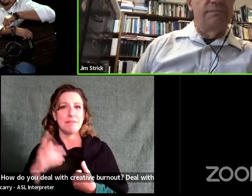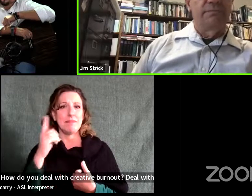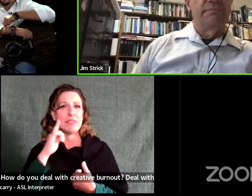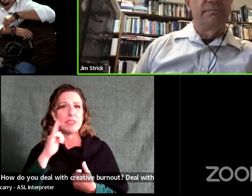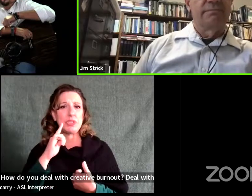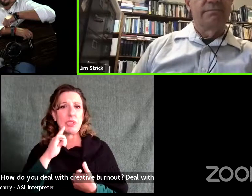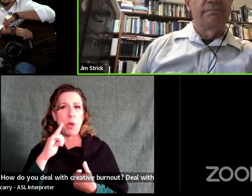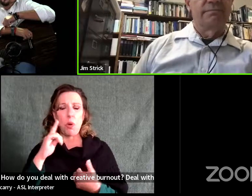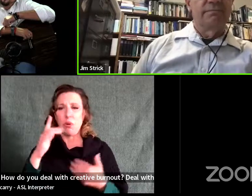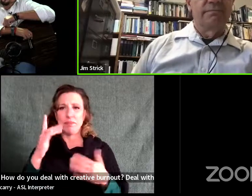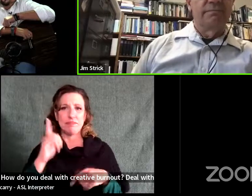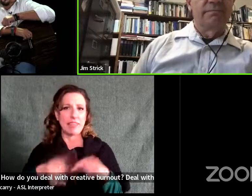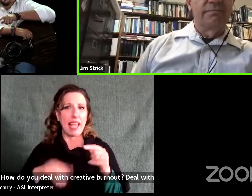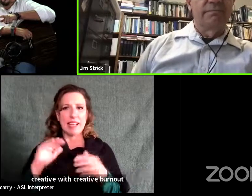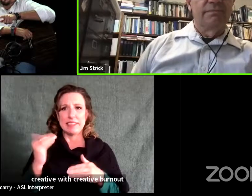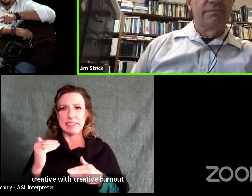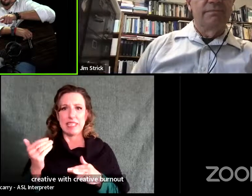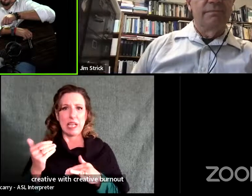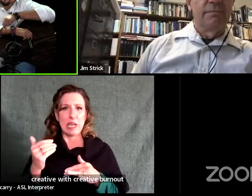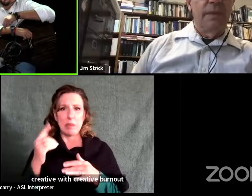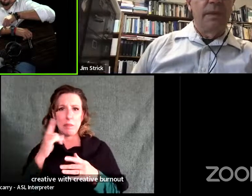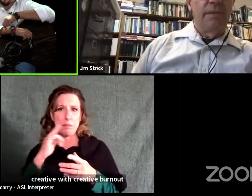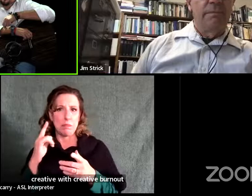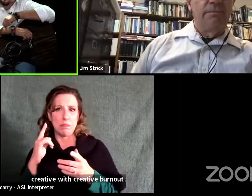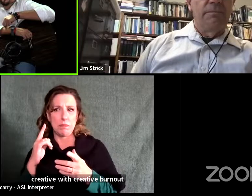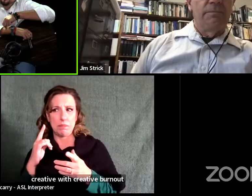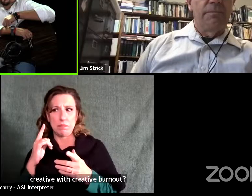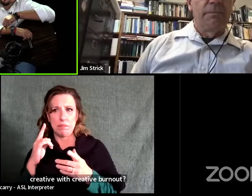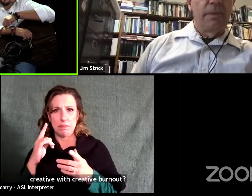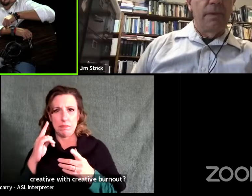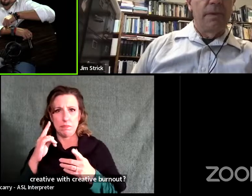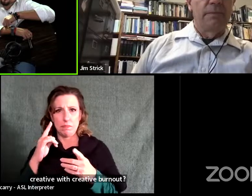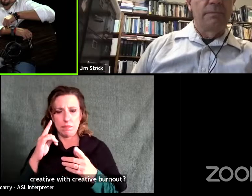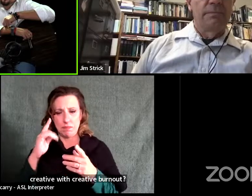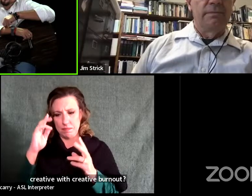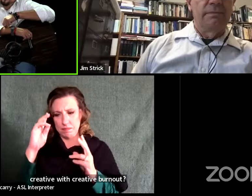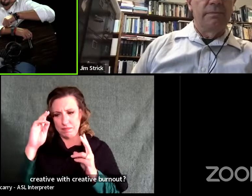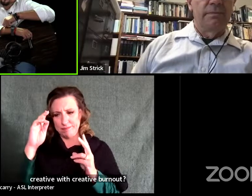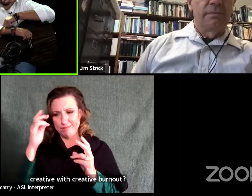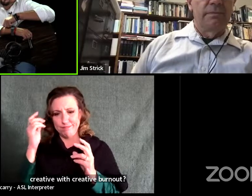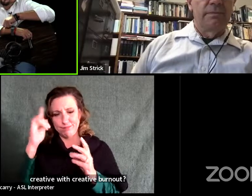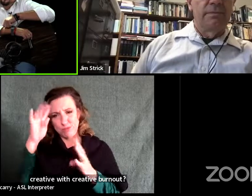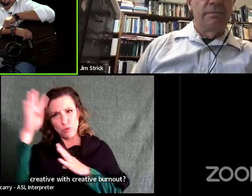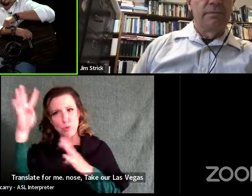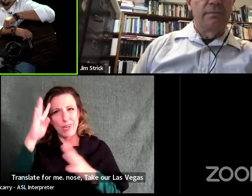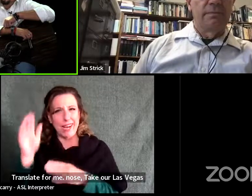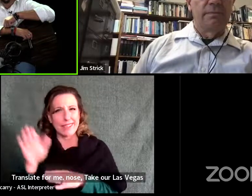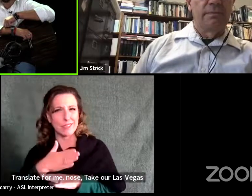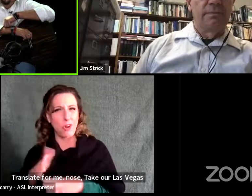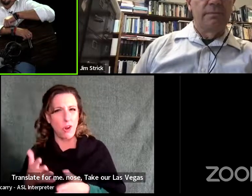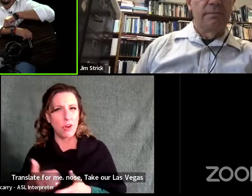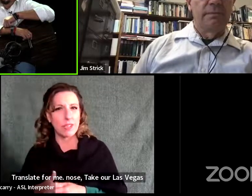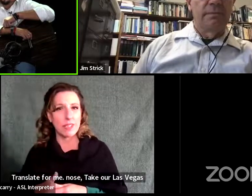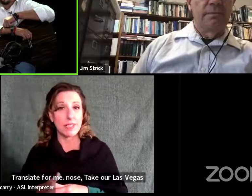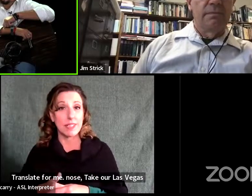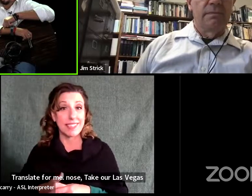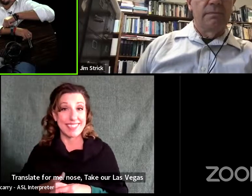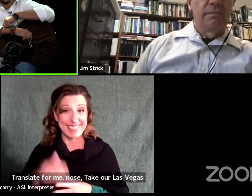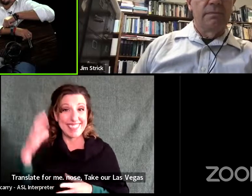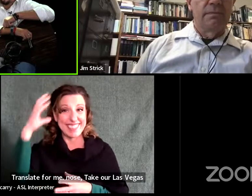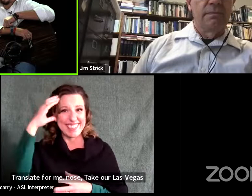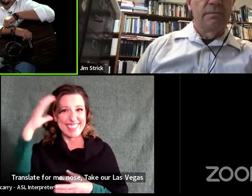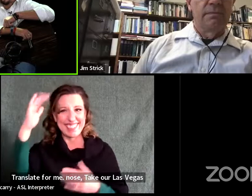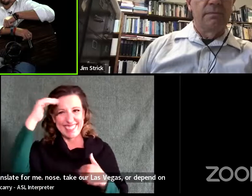With creative burnout. Translate for me. No se te acaban las ideas o te pones como, the brain.